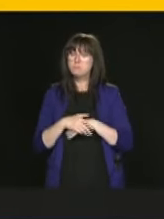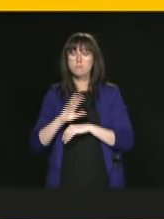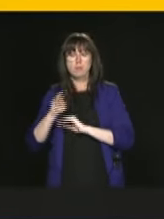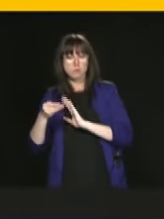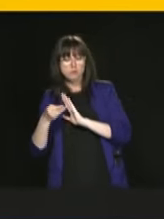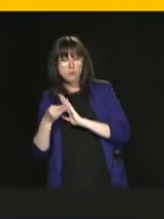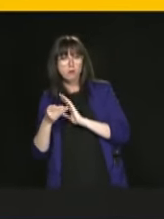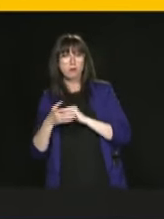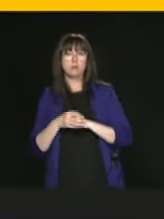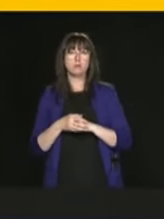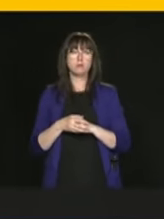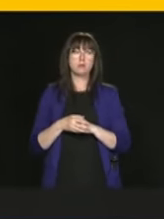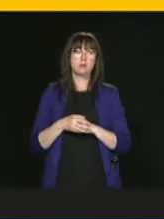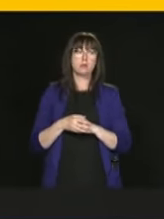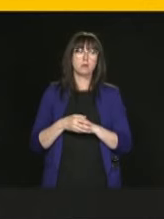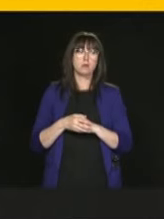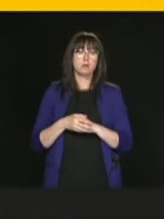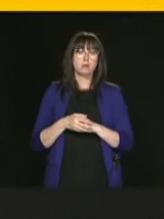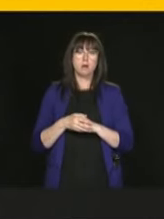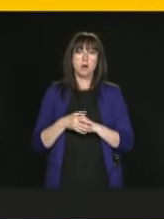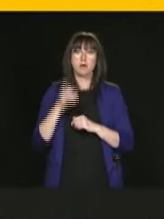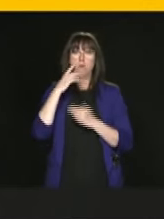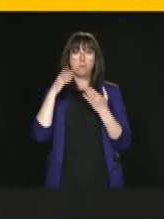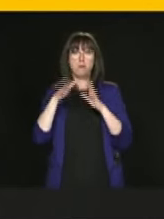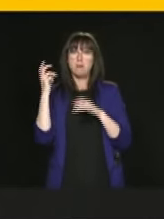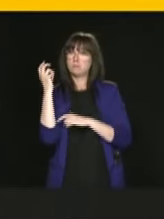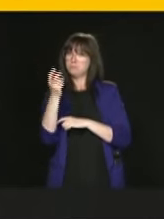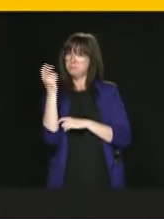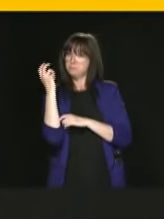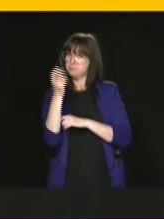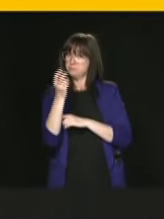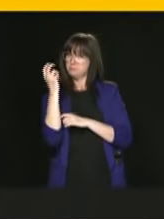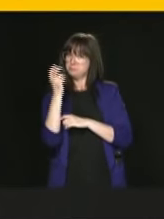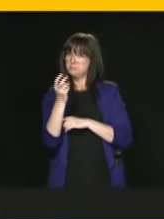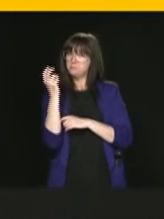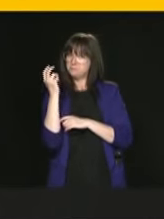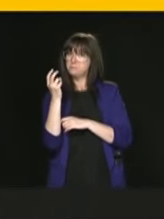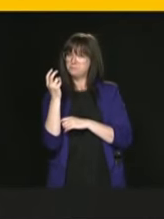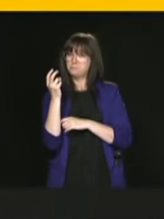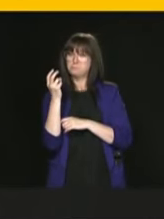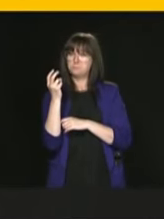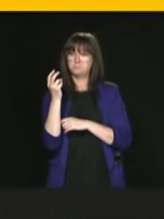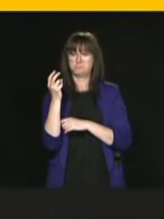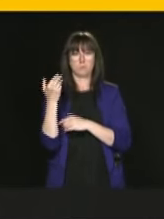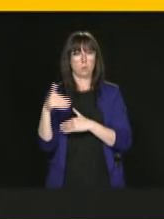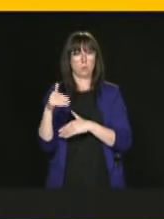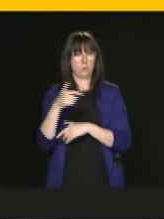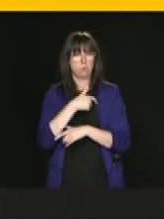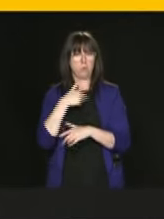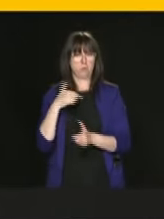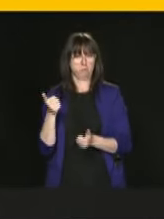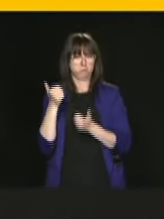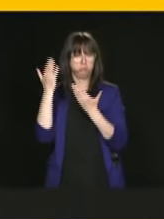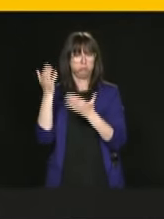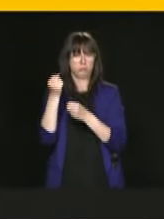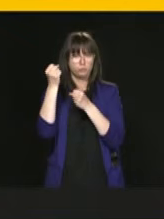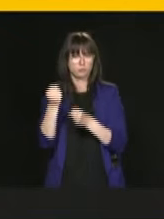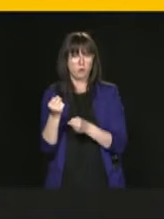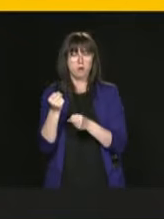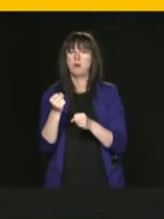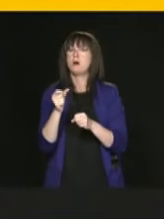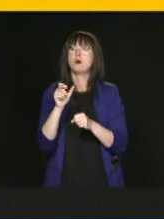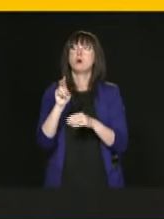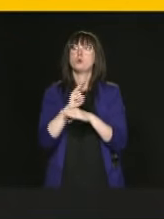public transportation, we have strongly recommended that people wear non-medical masks if they are going to use